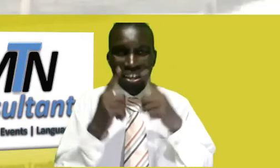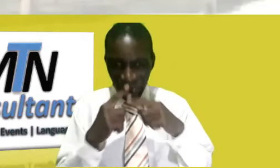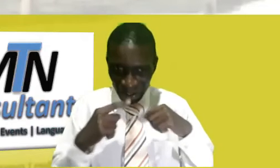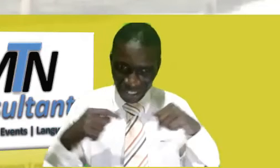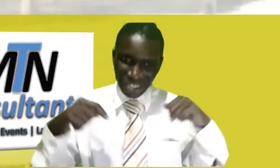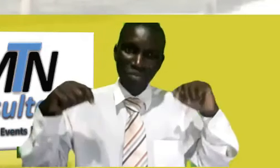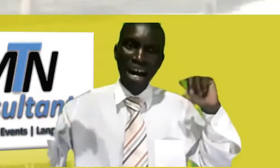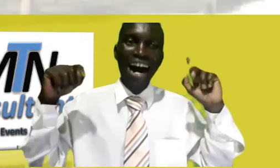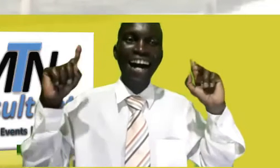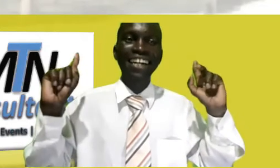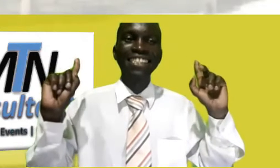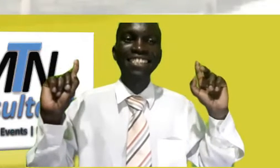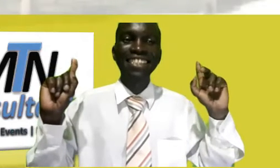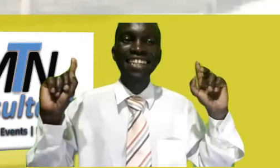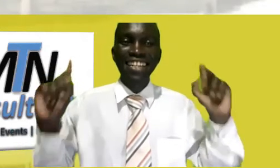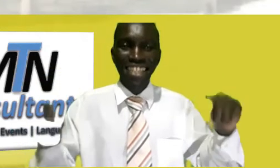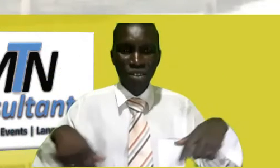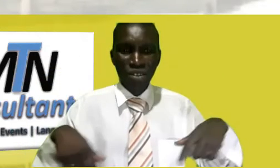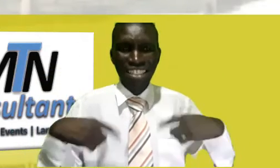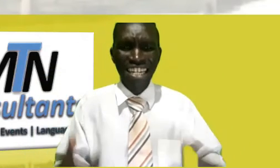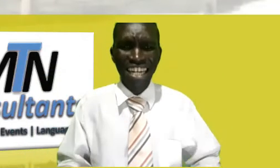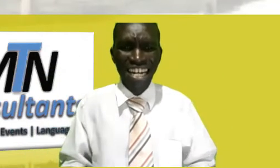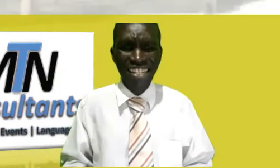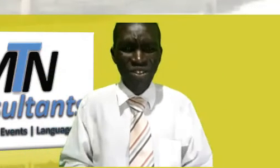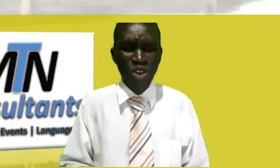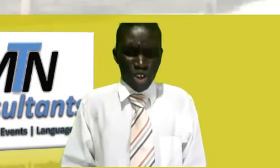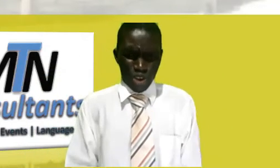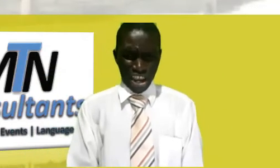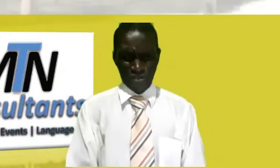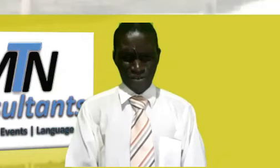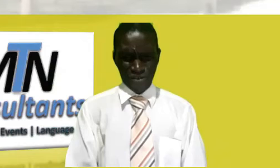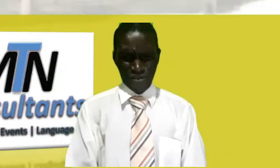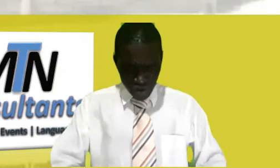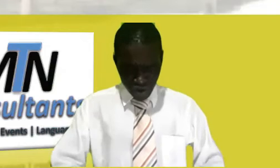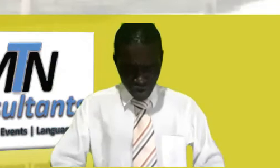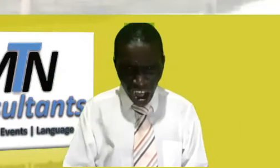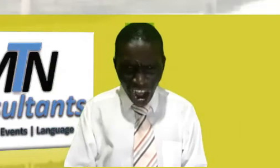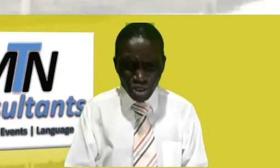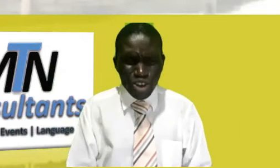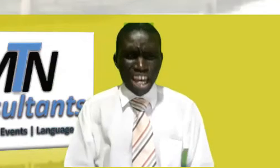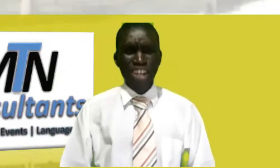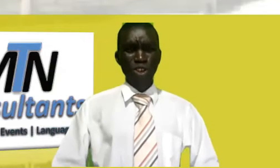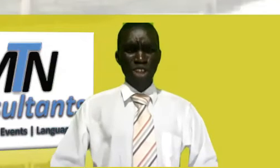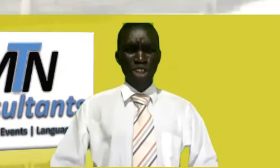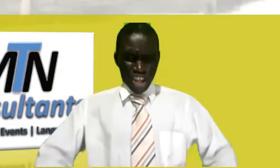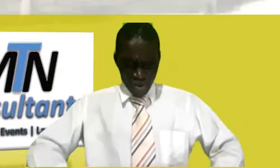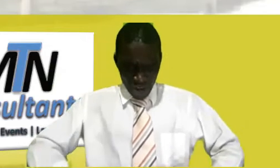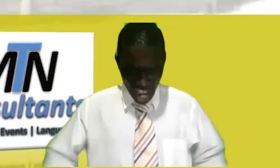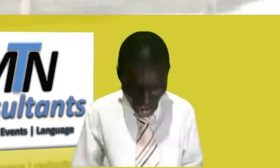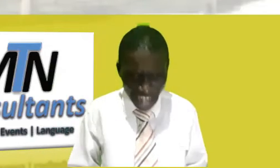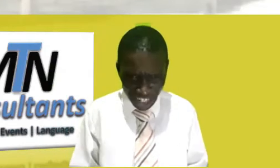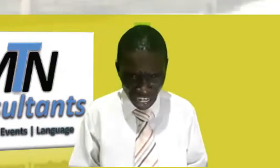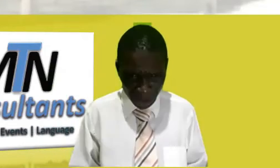you, you smile. Then when it's I hate you, you have to frown and show that